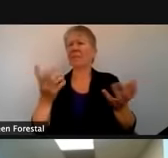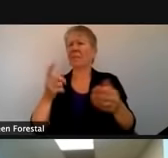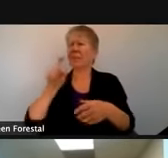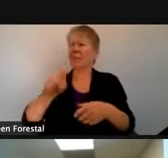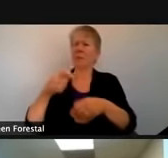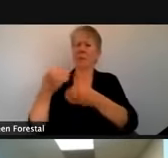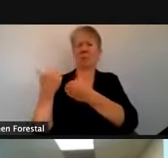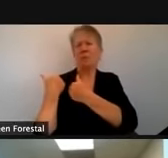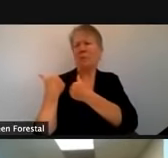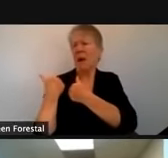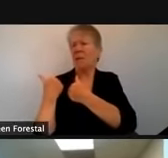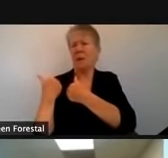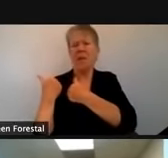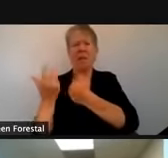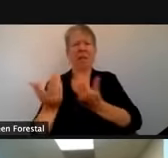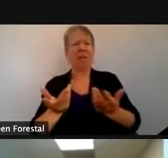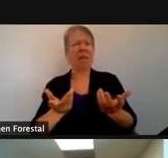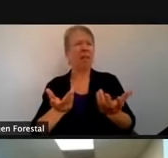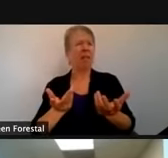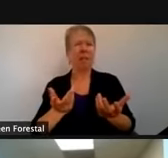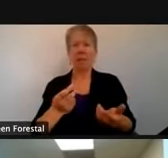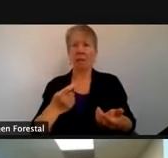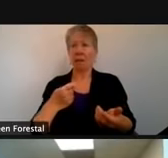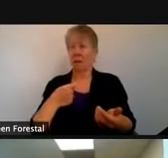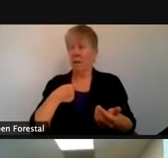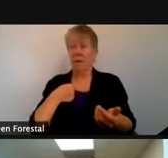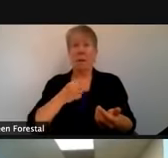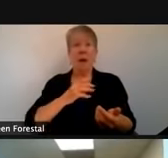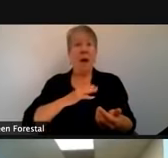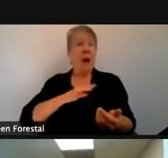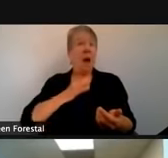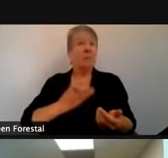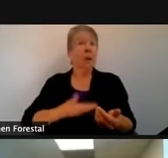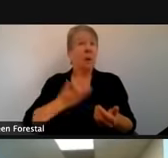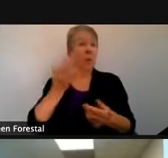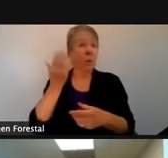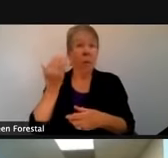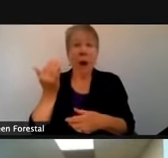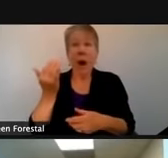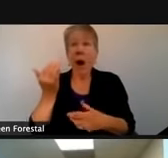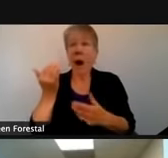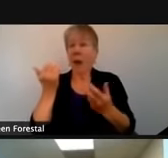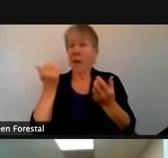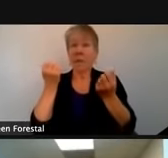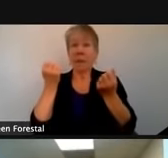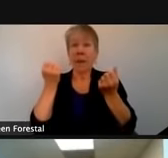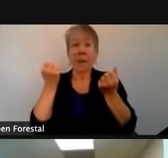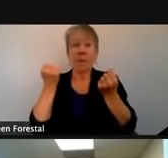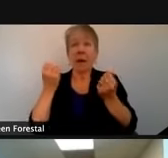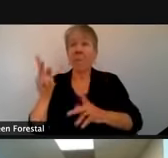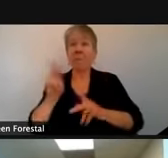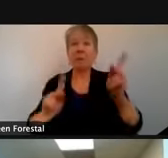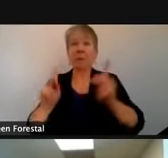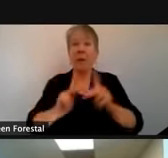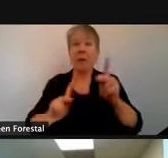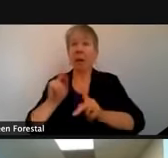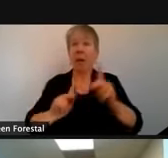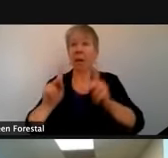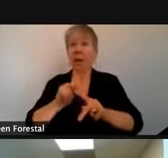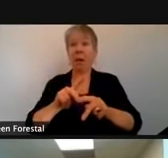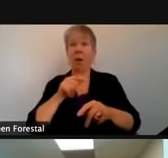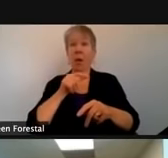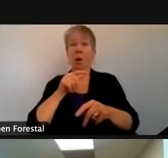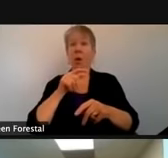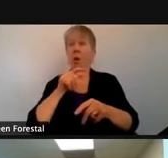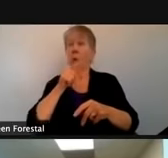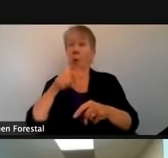and I know you did too, is that folks were in close proximity in a lot of those protests without wearing any face coverings. Right. But they didn't